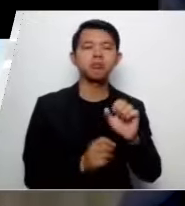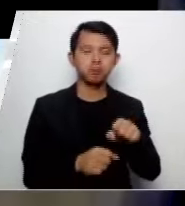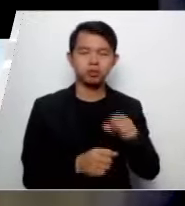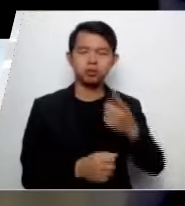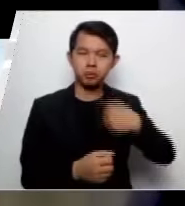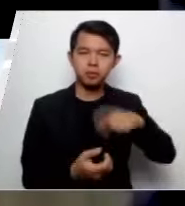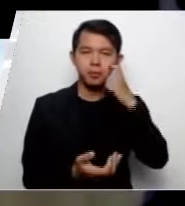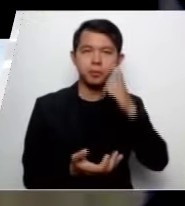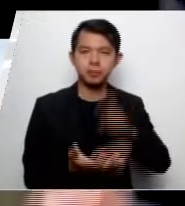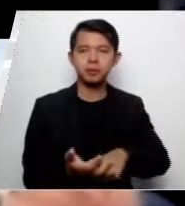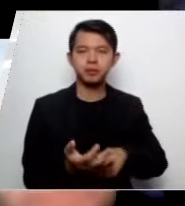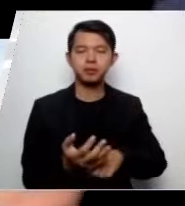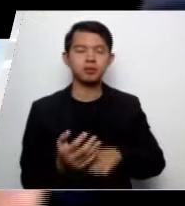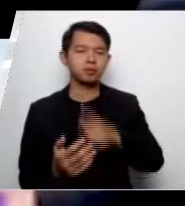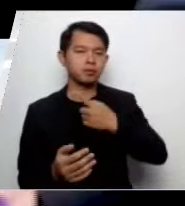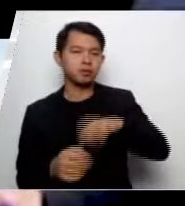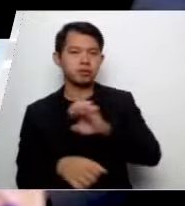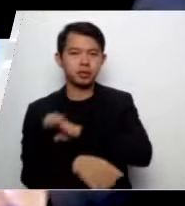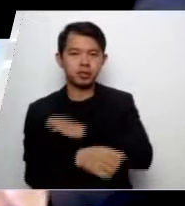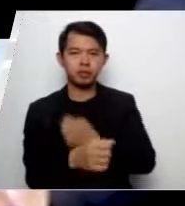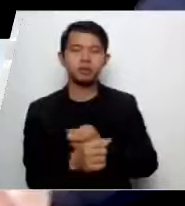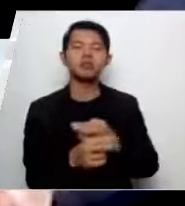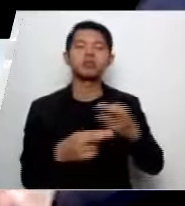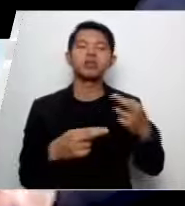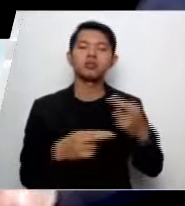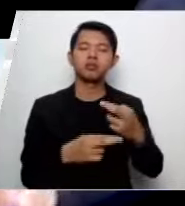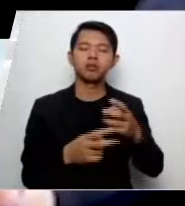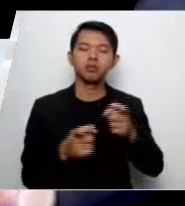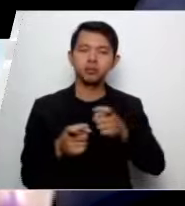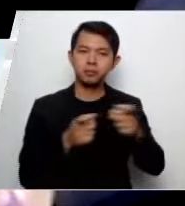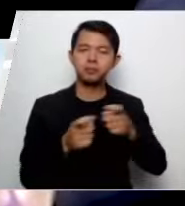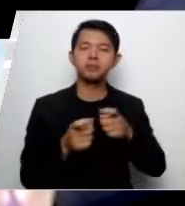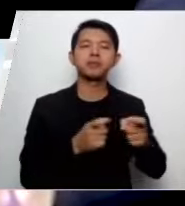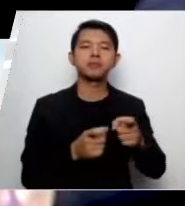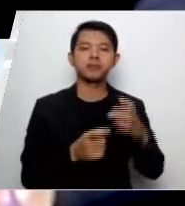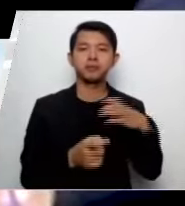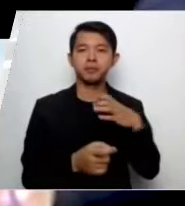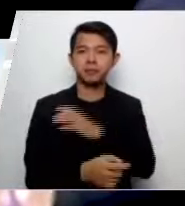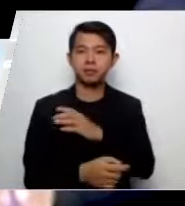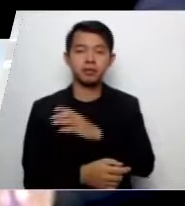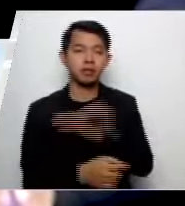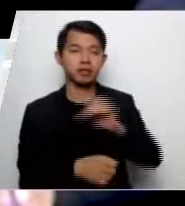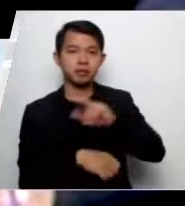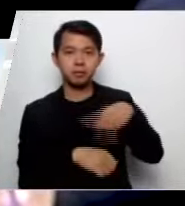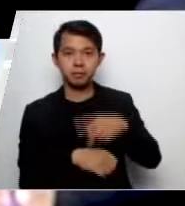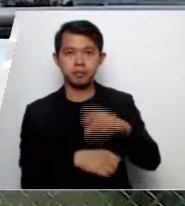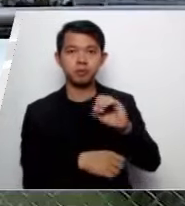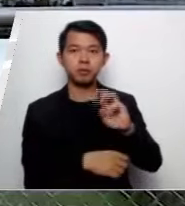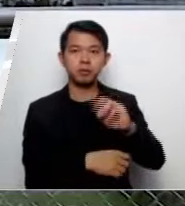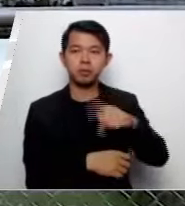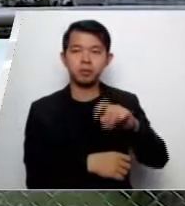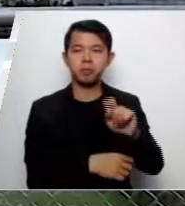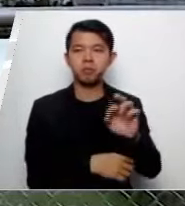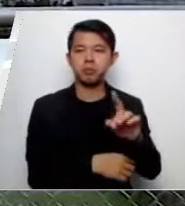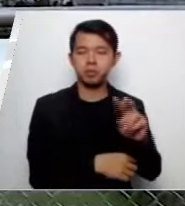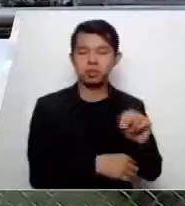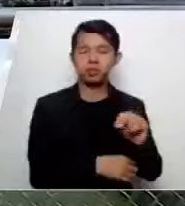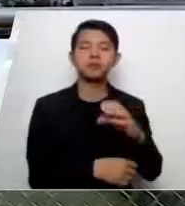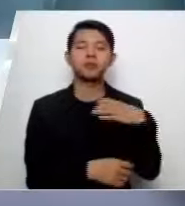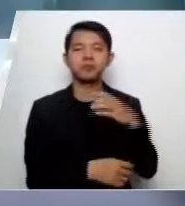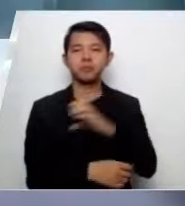Energy Regulatory Commission and the Philippine Competition Commission. Naiwasan din daw